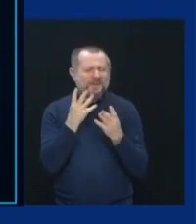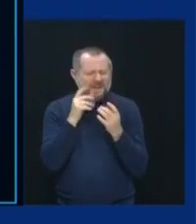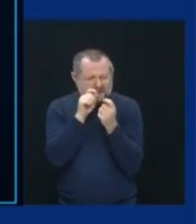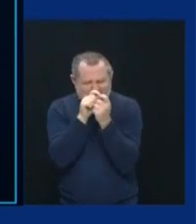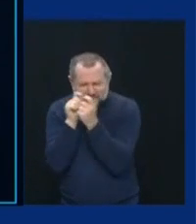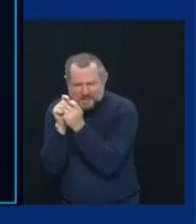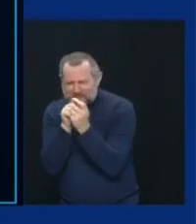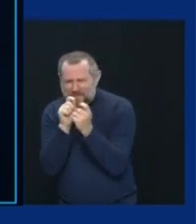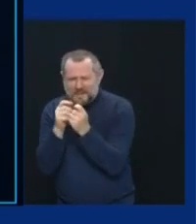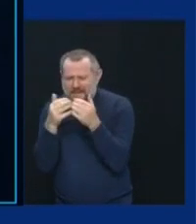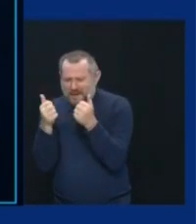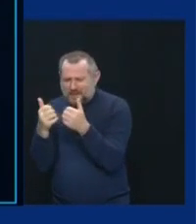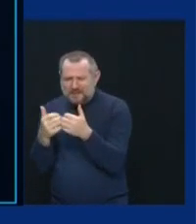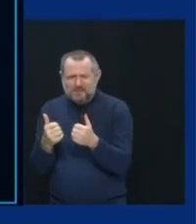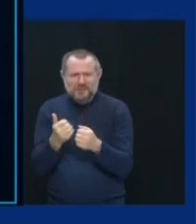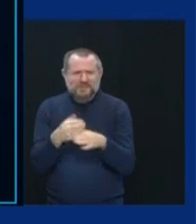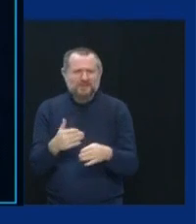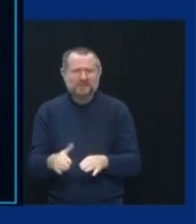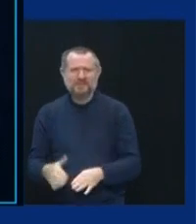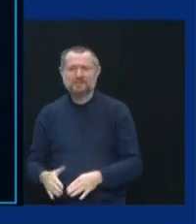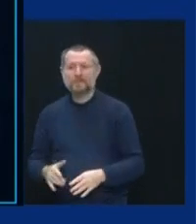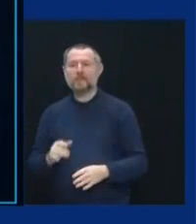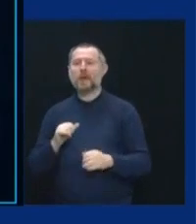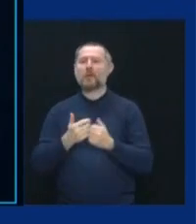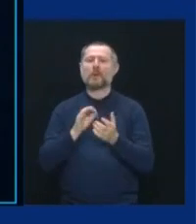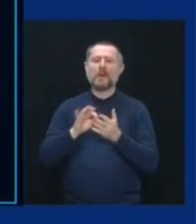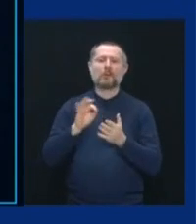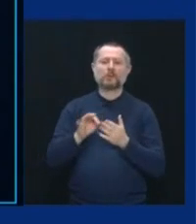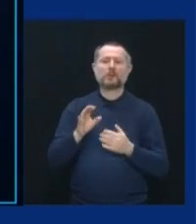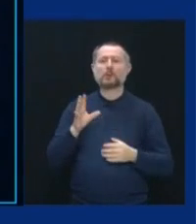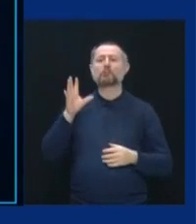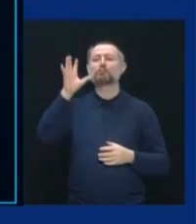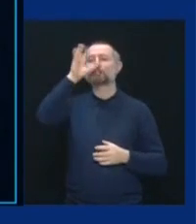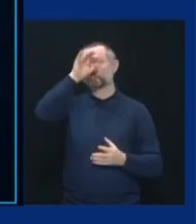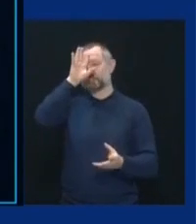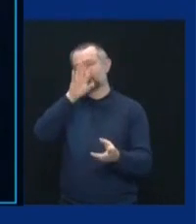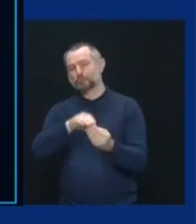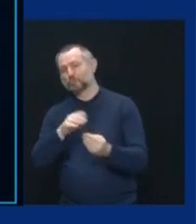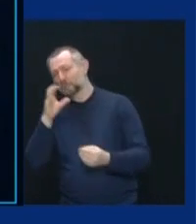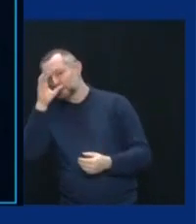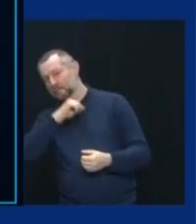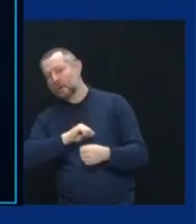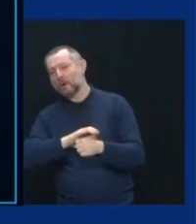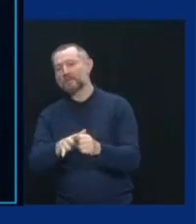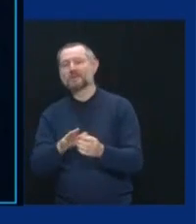do you count presumed COVID deaths?